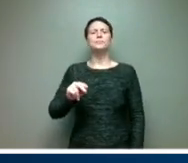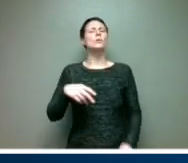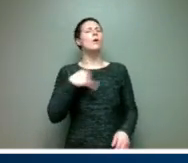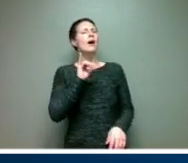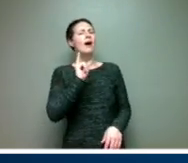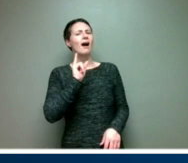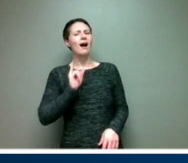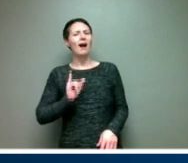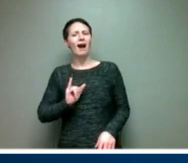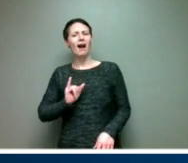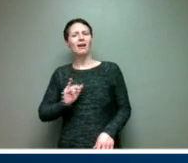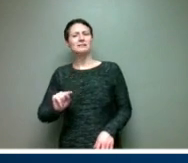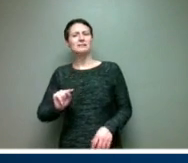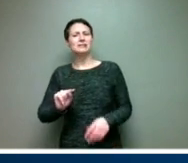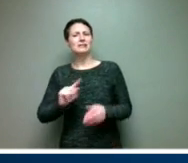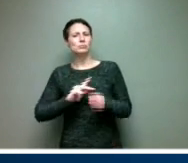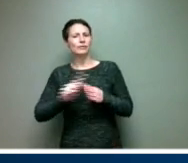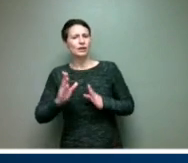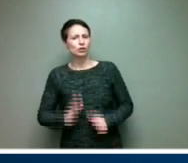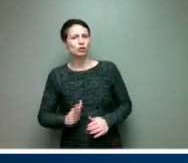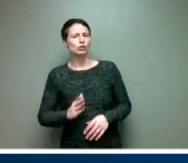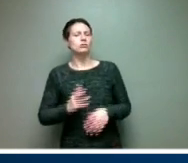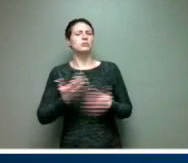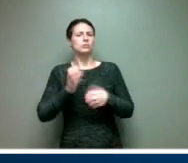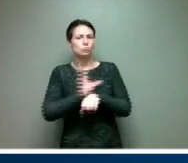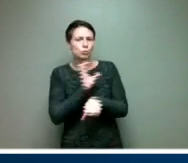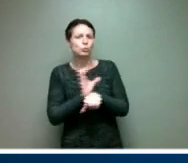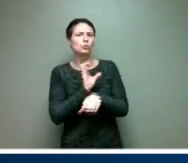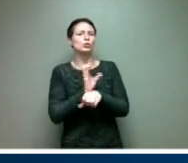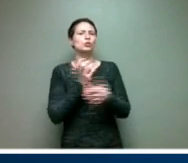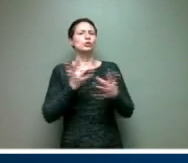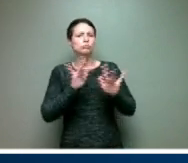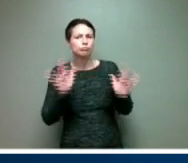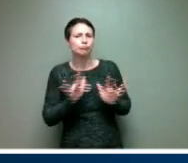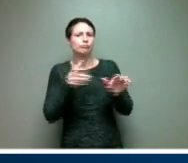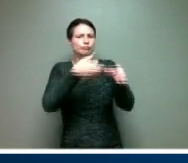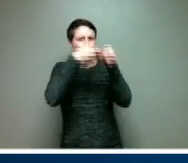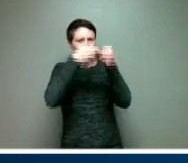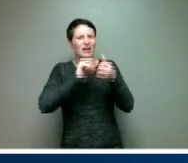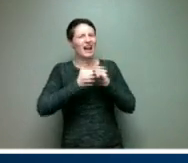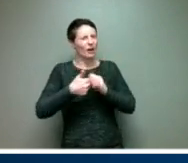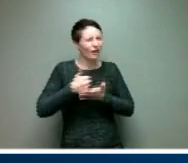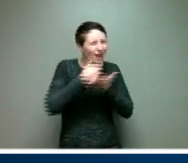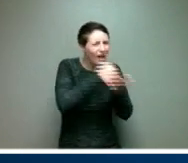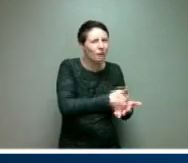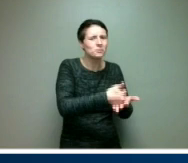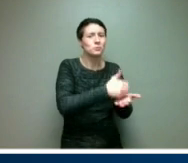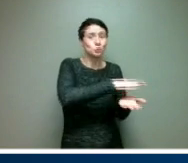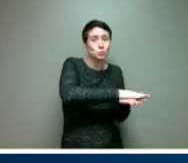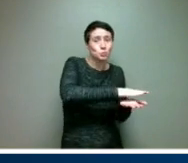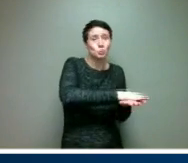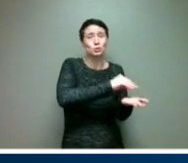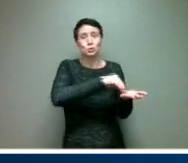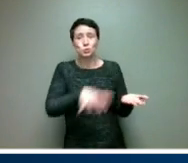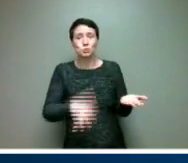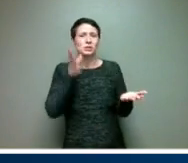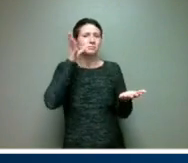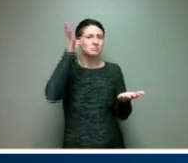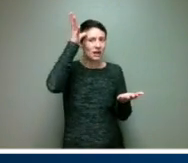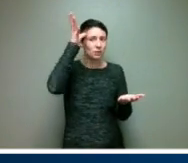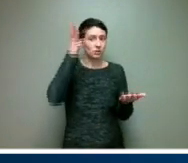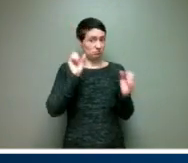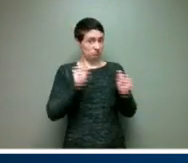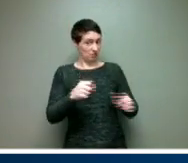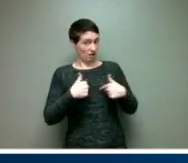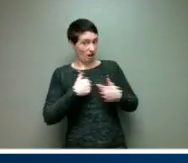community assist with any technology needs for both the schools, students, and parents? So if there are people out